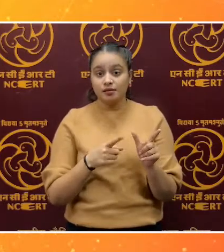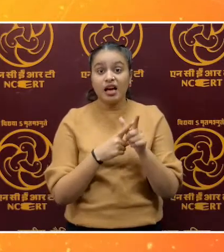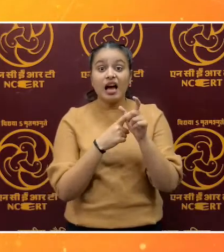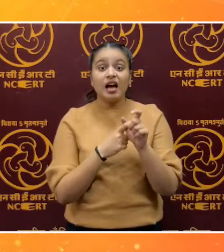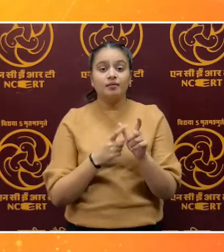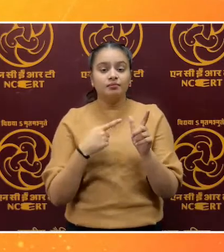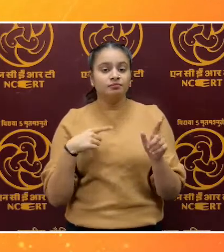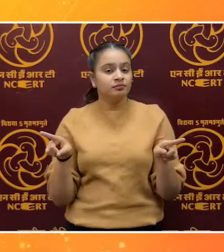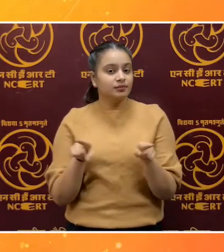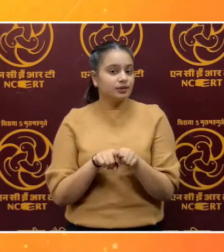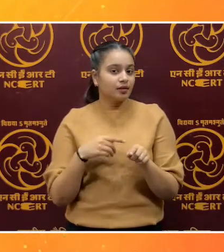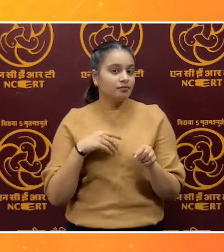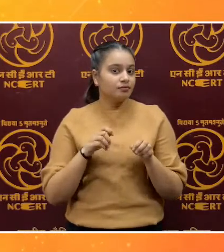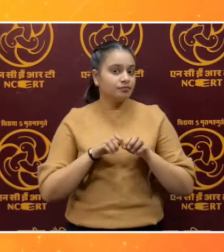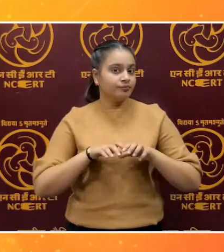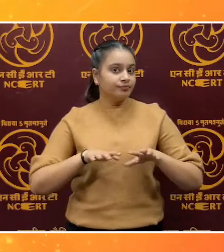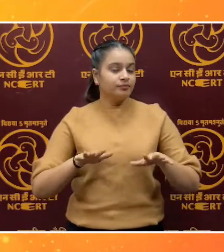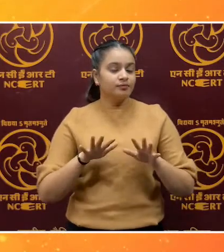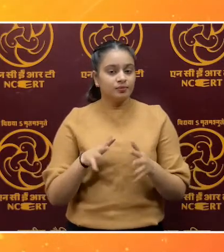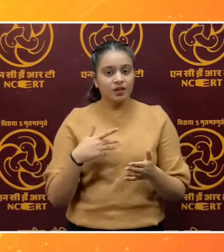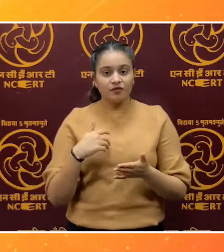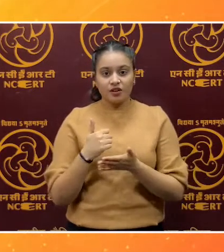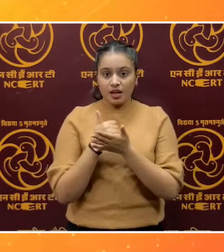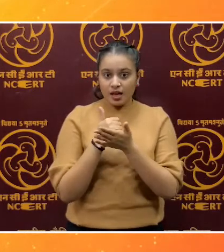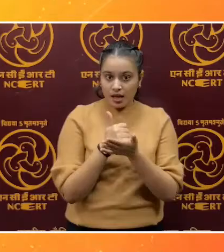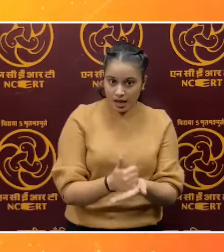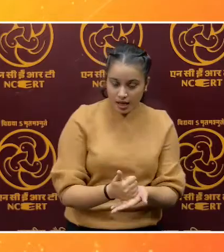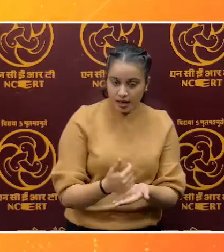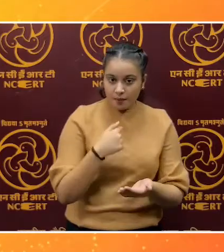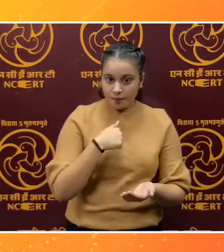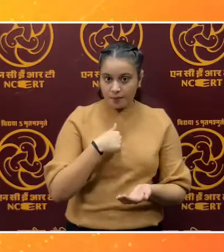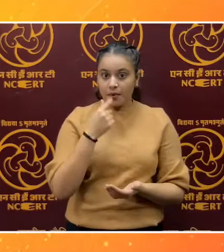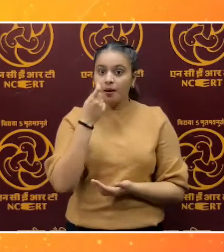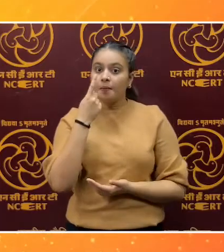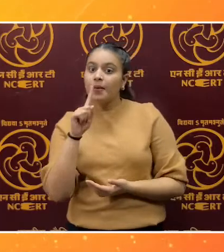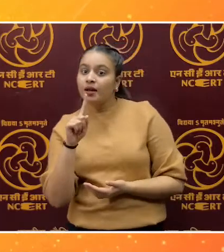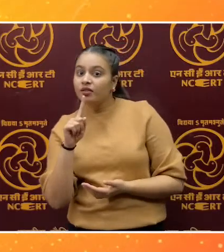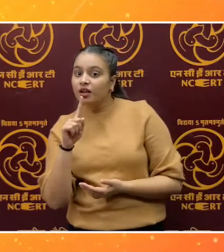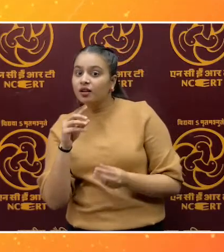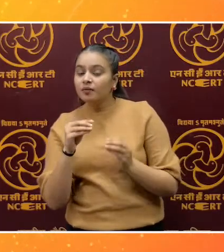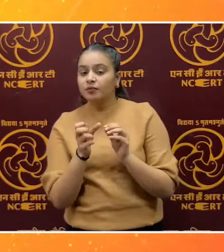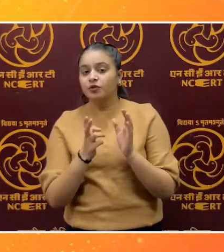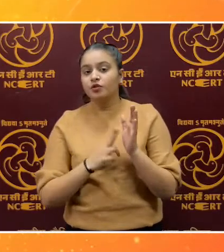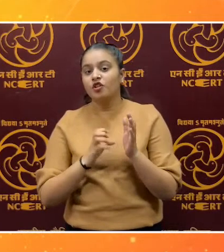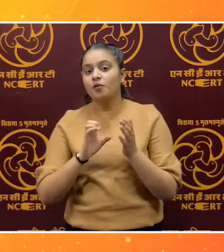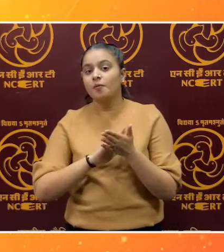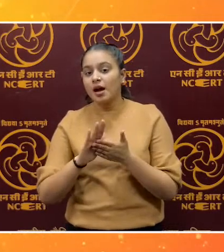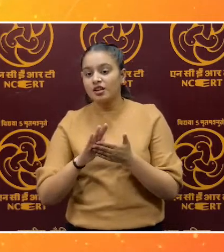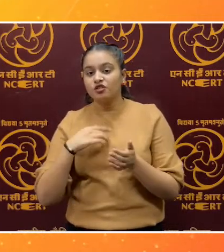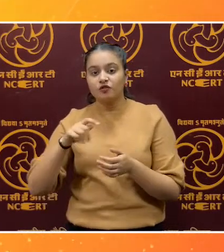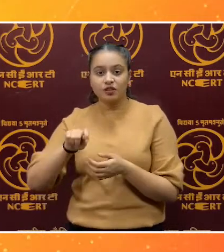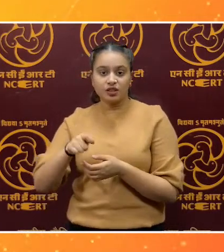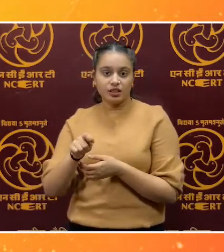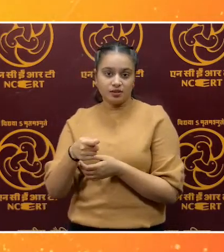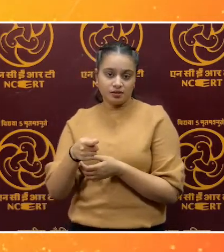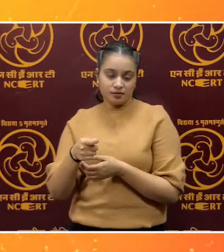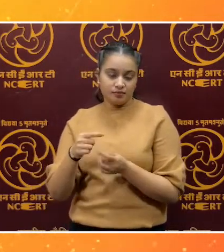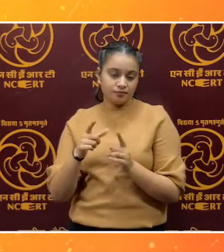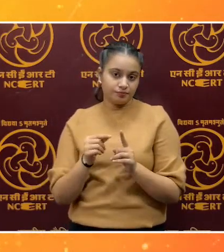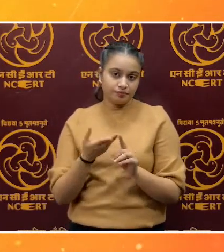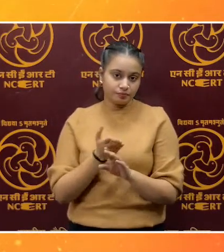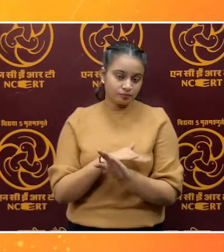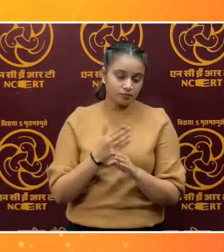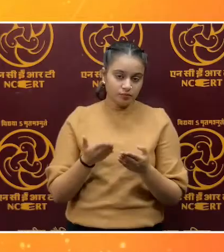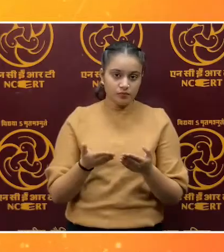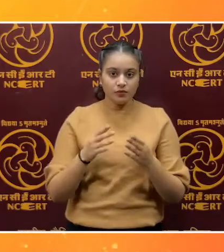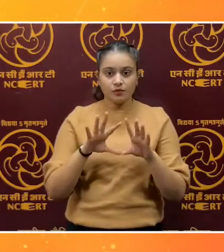army. So I helped my mother find a bunch of keys, as we have just done it. Yes. So